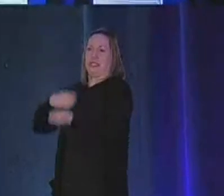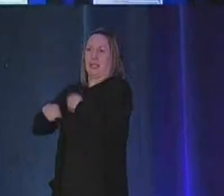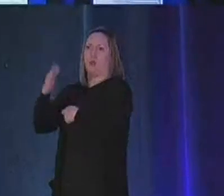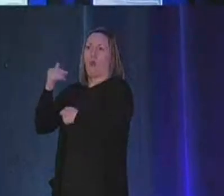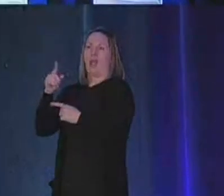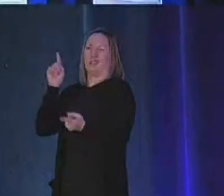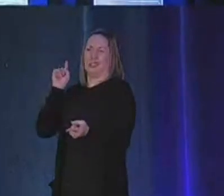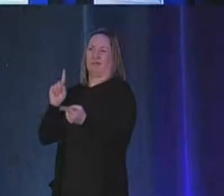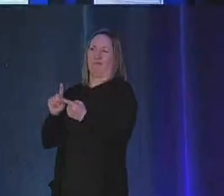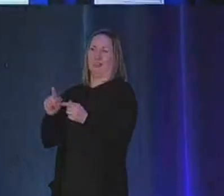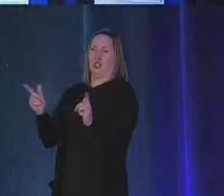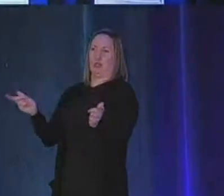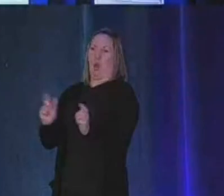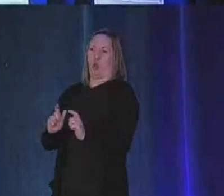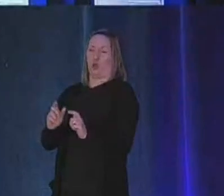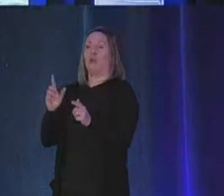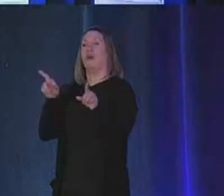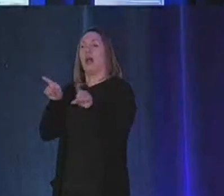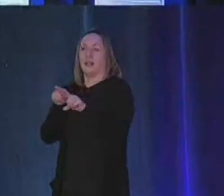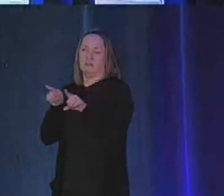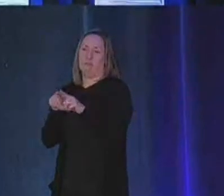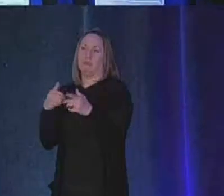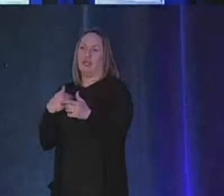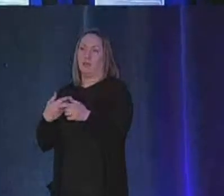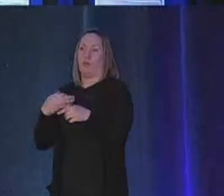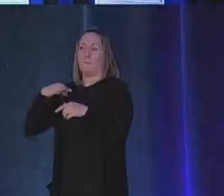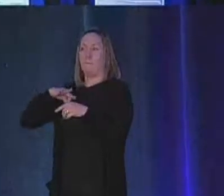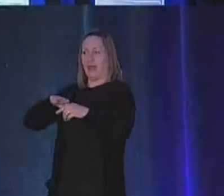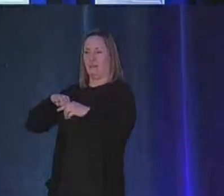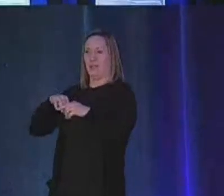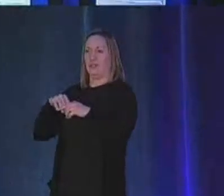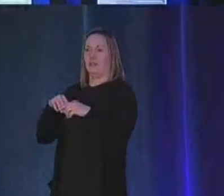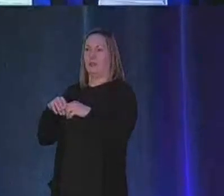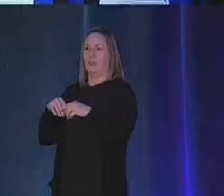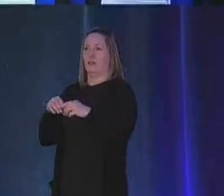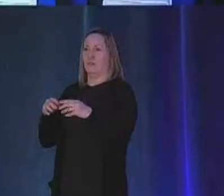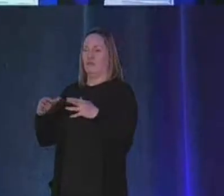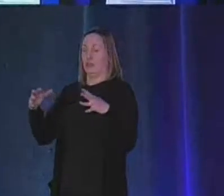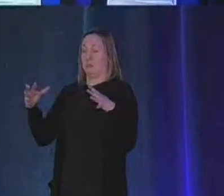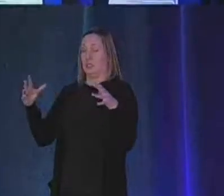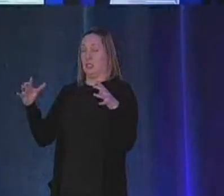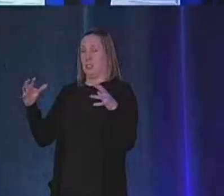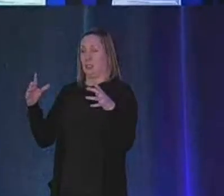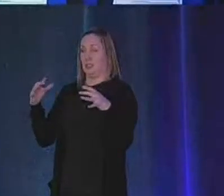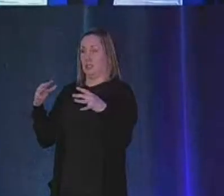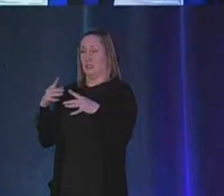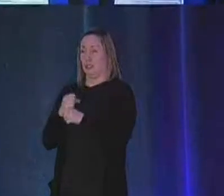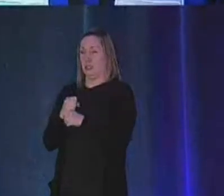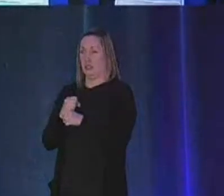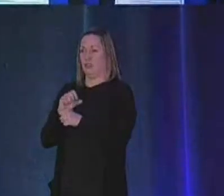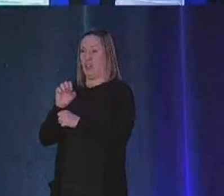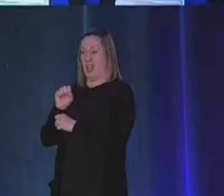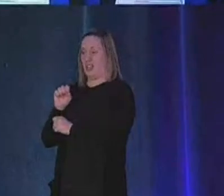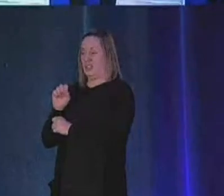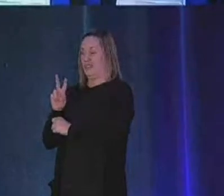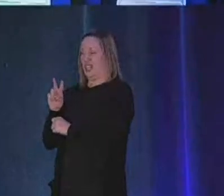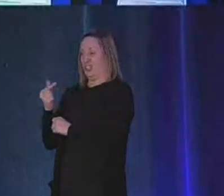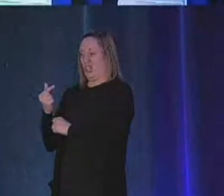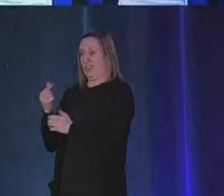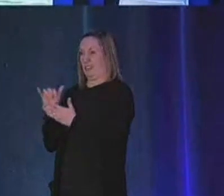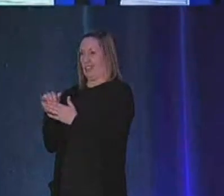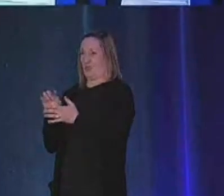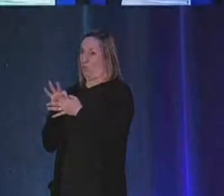smaller, and it's going to benefit from broadly compression, because SVG is just